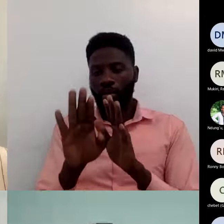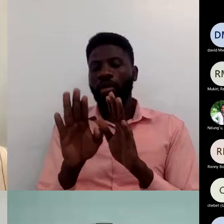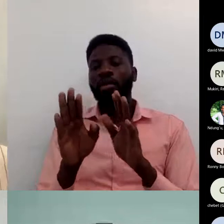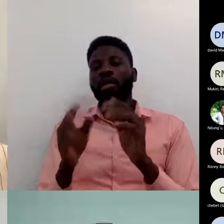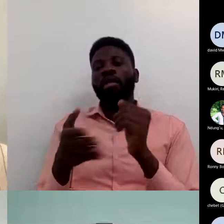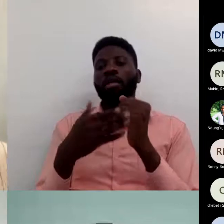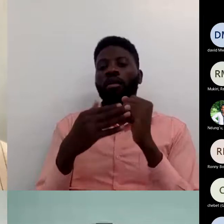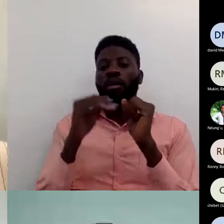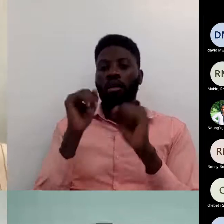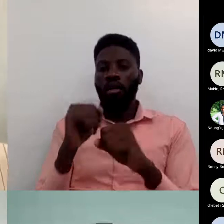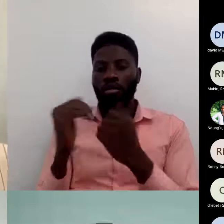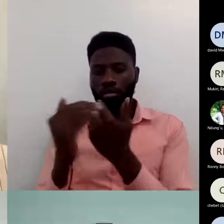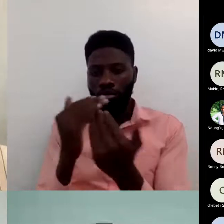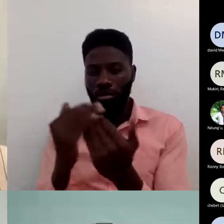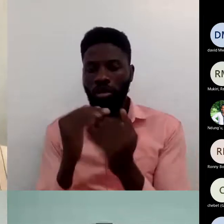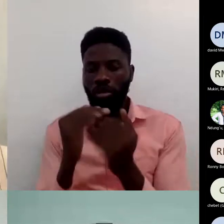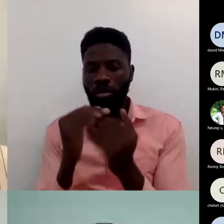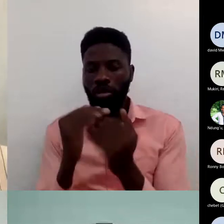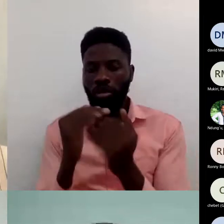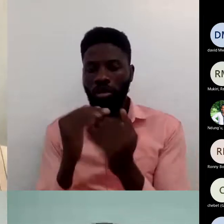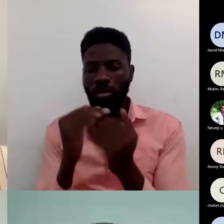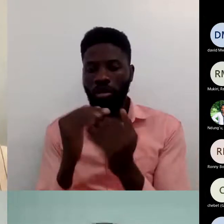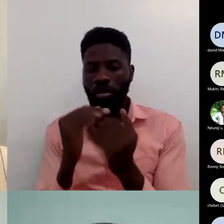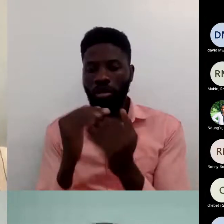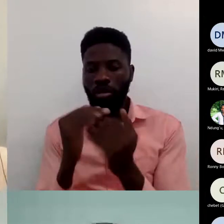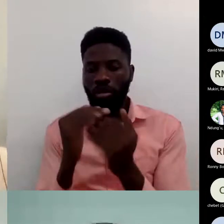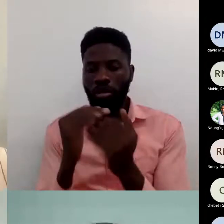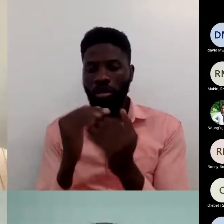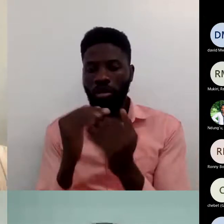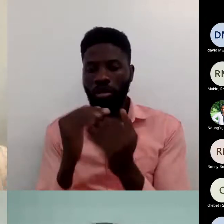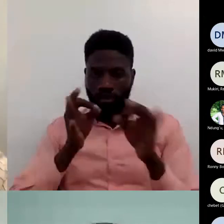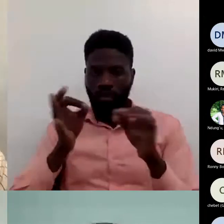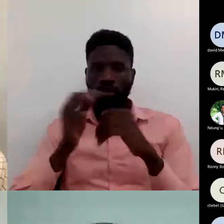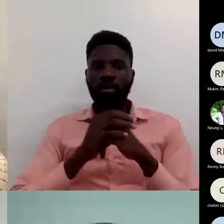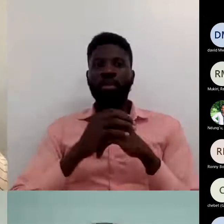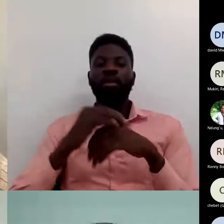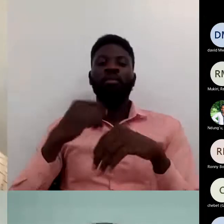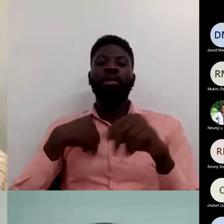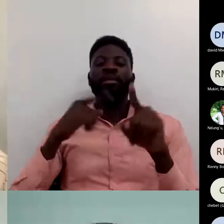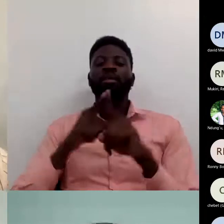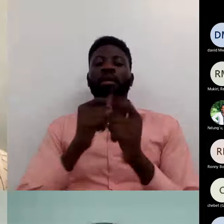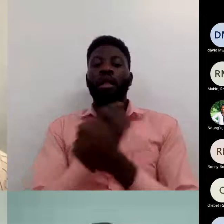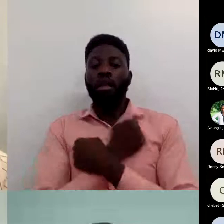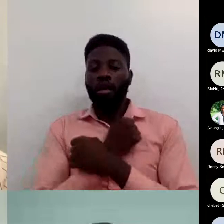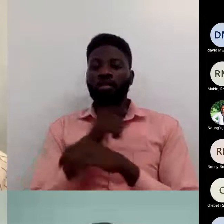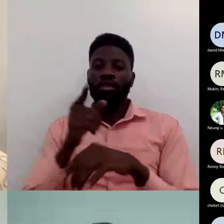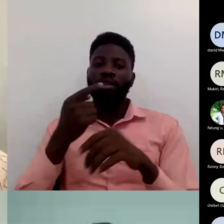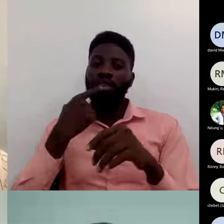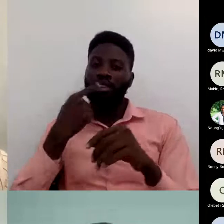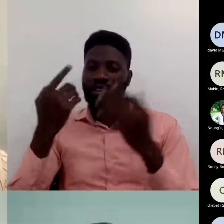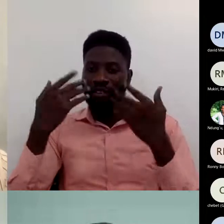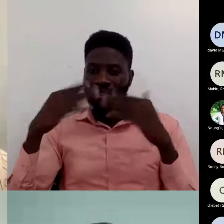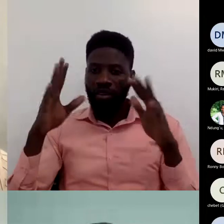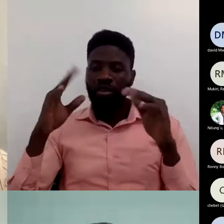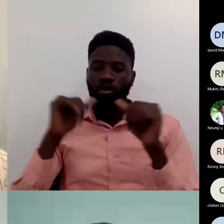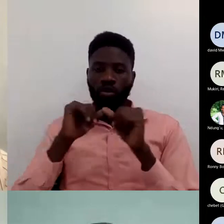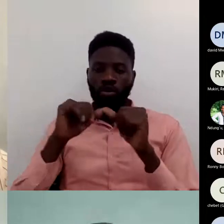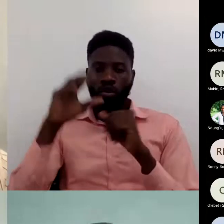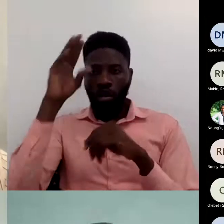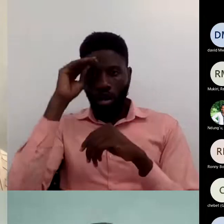colleagues and peers. Thank you for sharing that story. And I love the fact that you've also mentioned, again, continuous